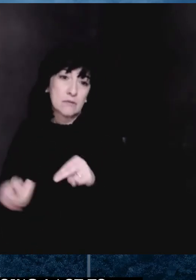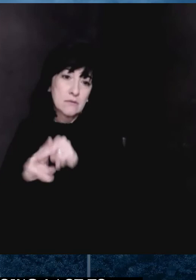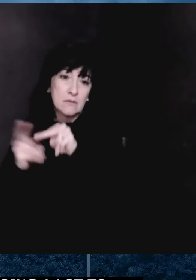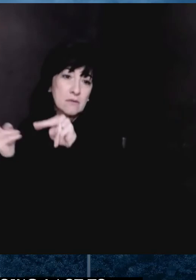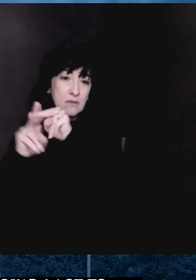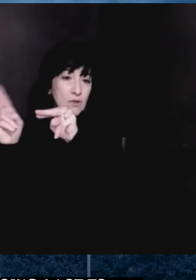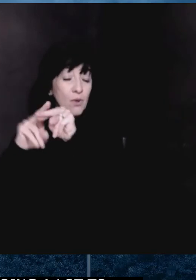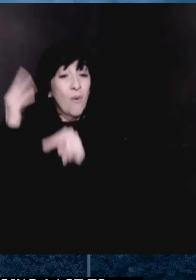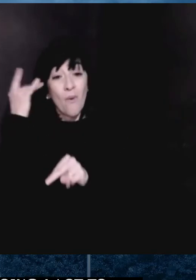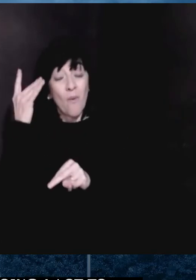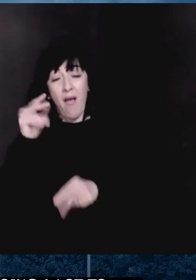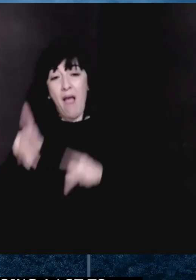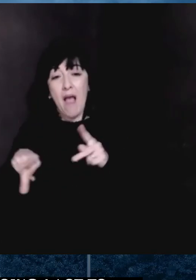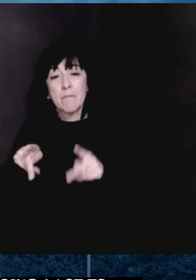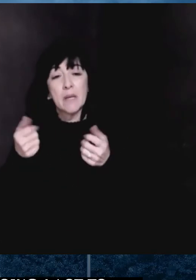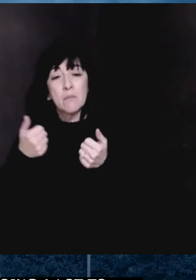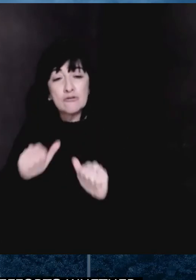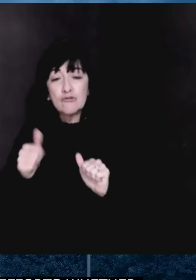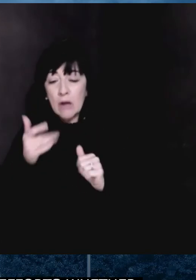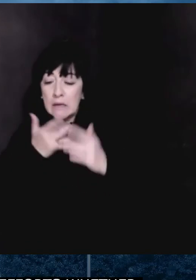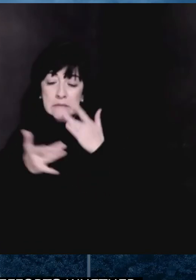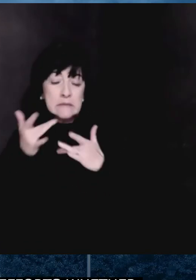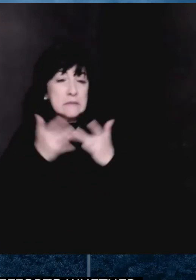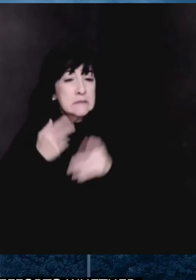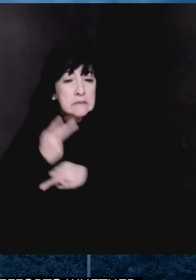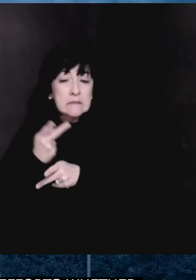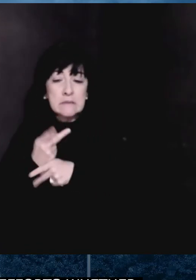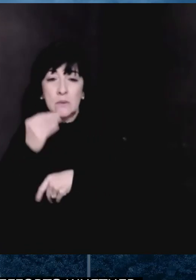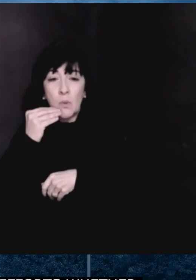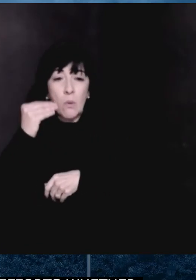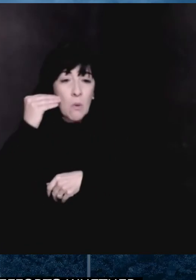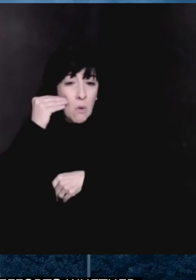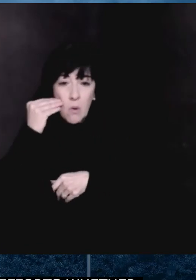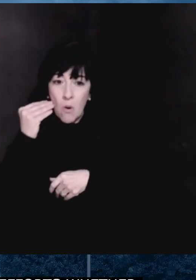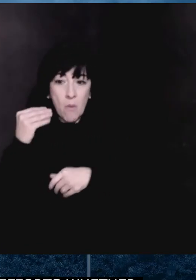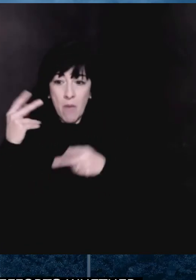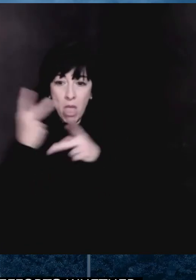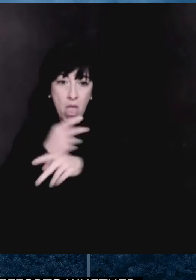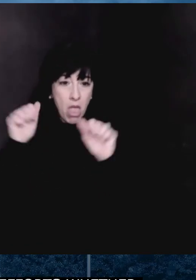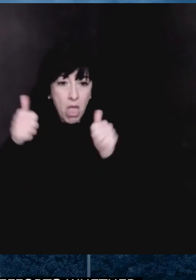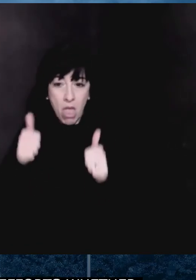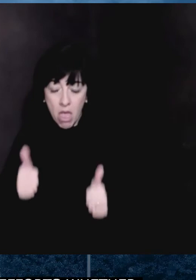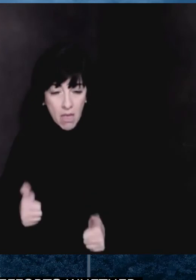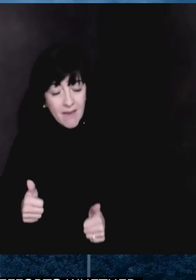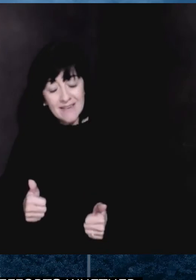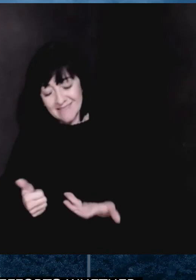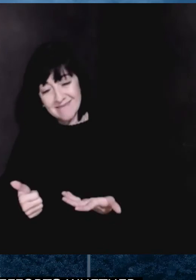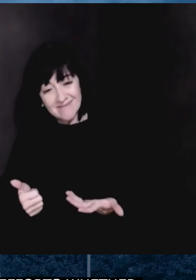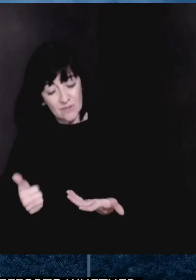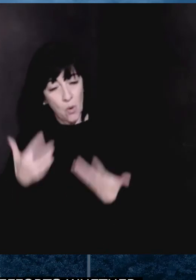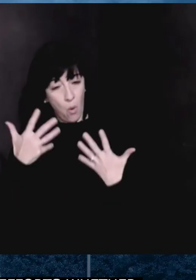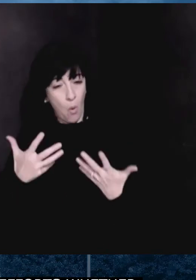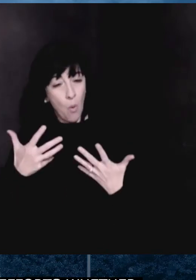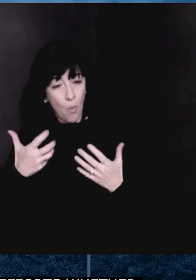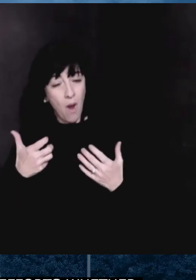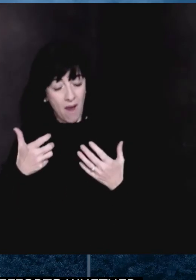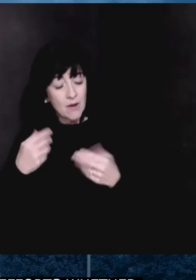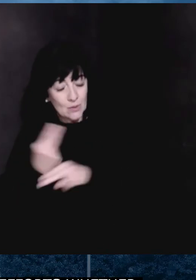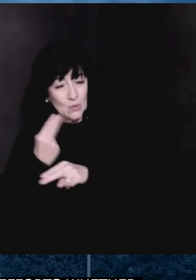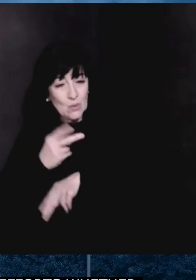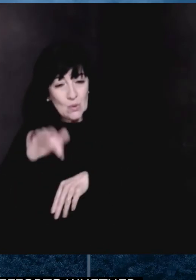vaccination of long-term care residents that's going to be helpful, using monoclonal antibodies for long-term care residents